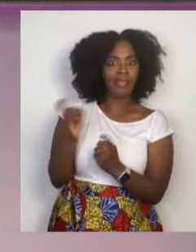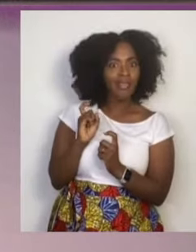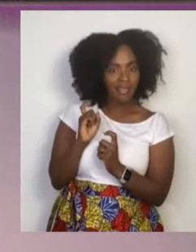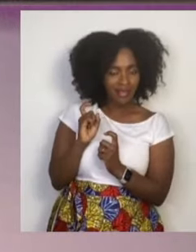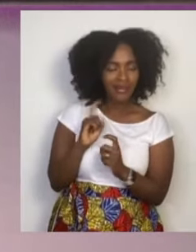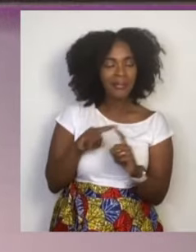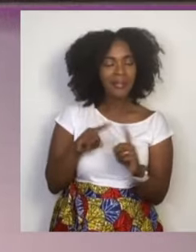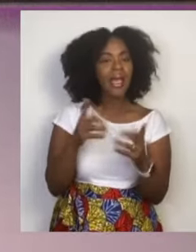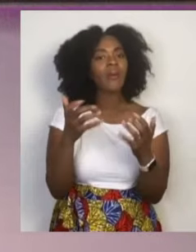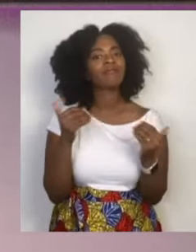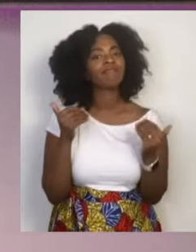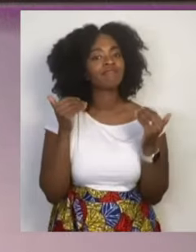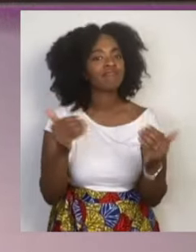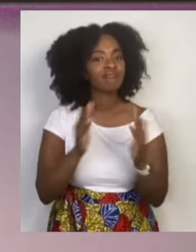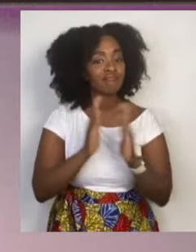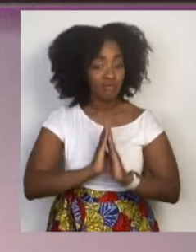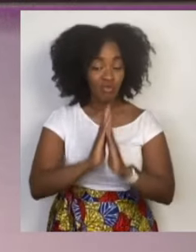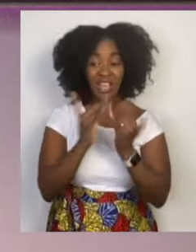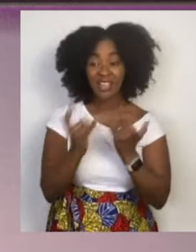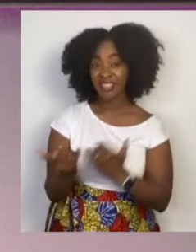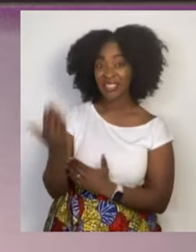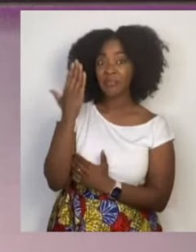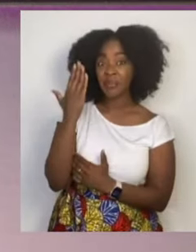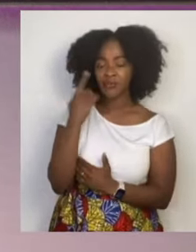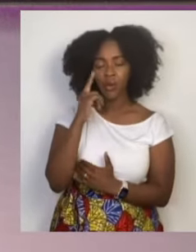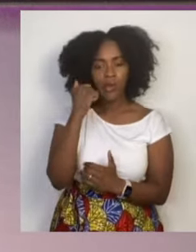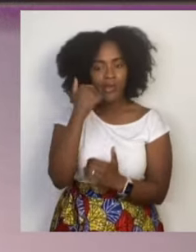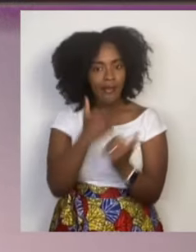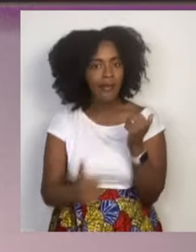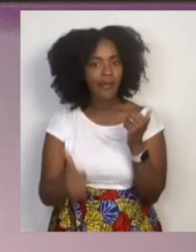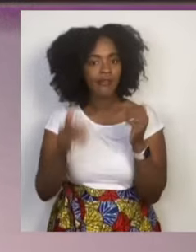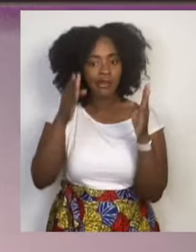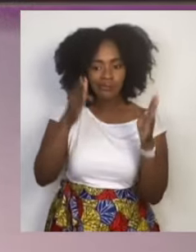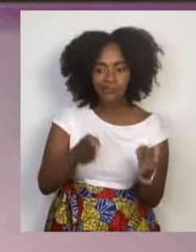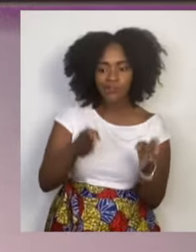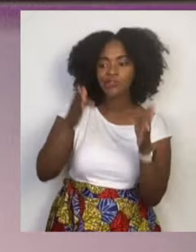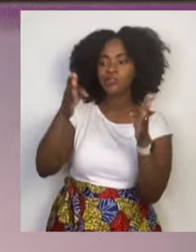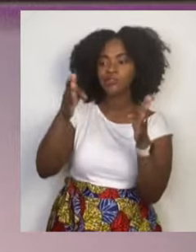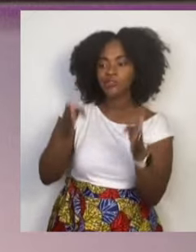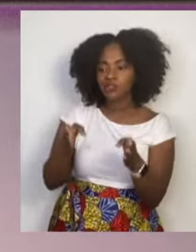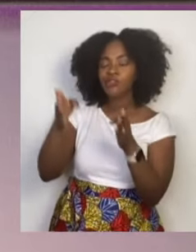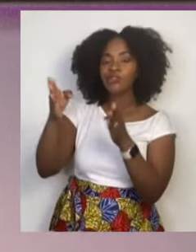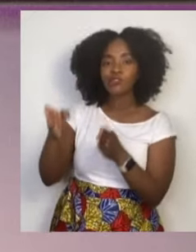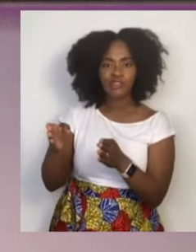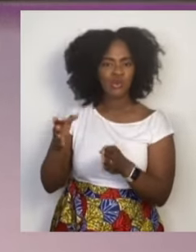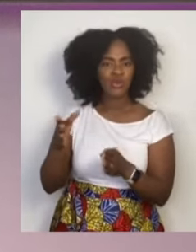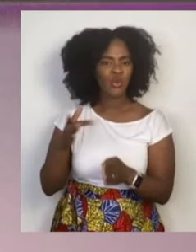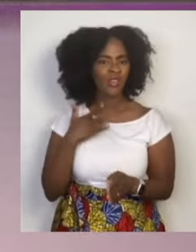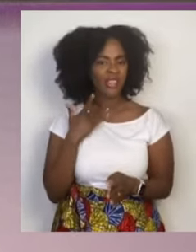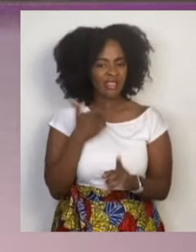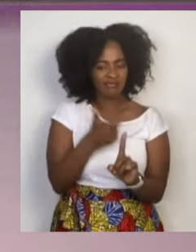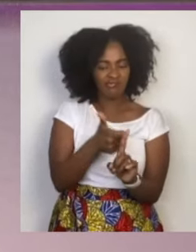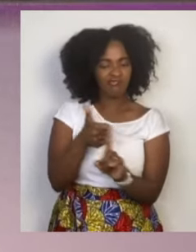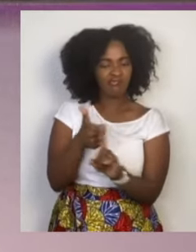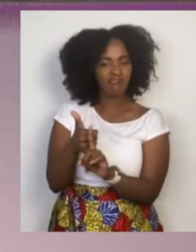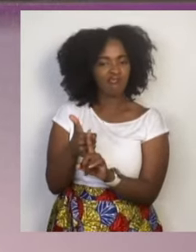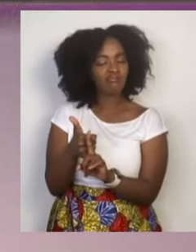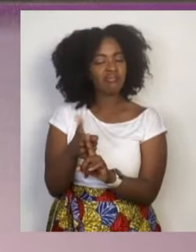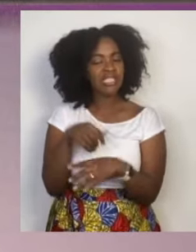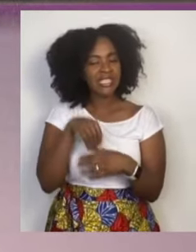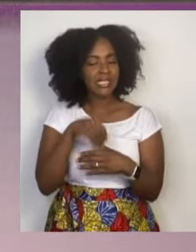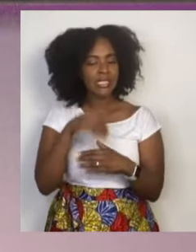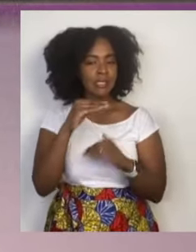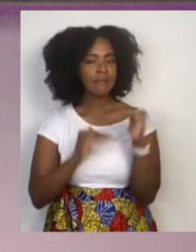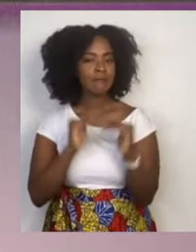every person who is in a building phase, who has gotten